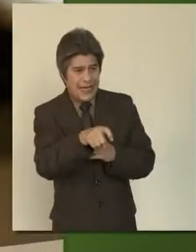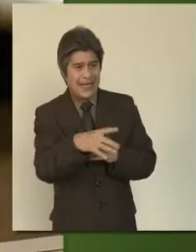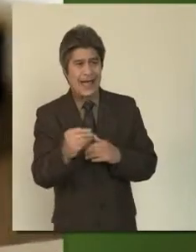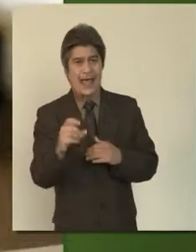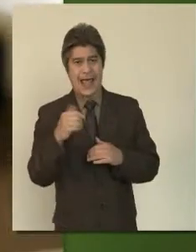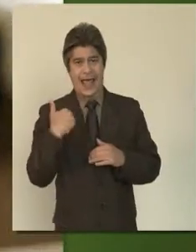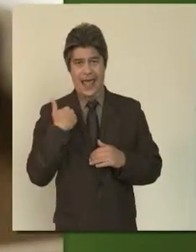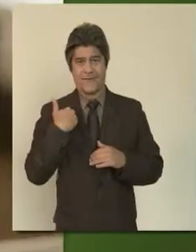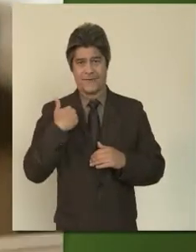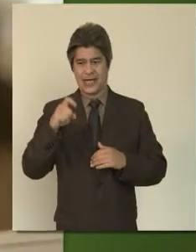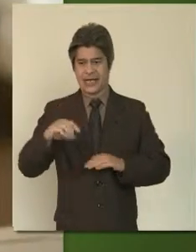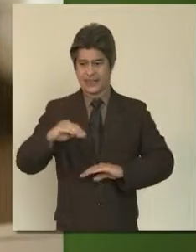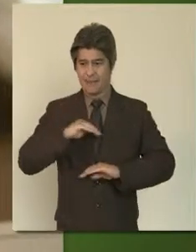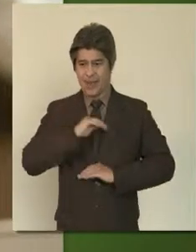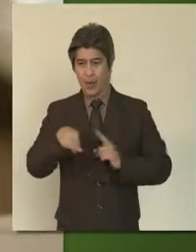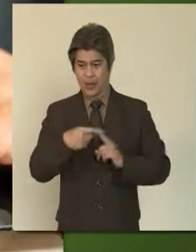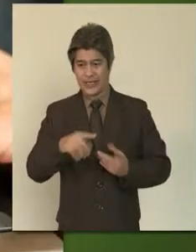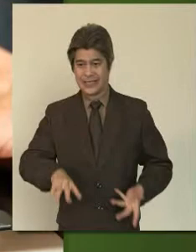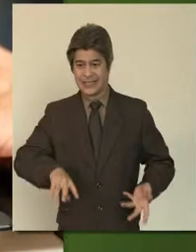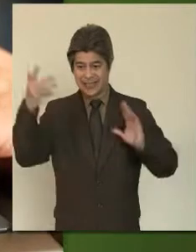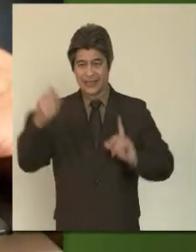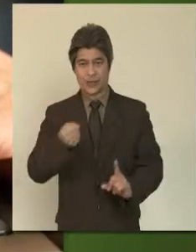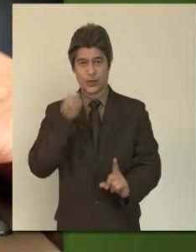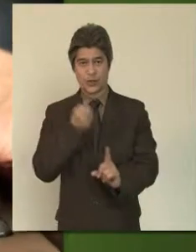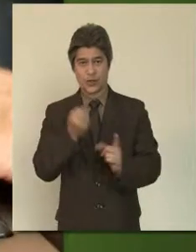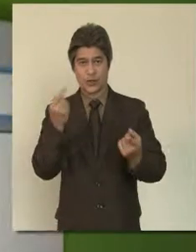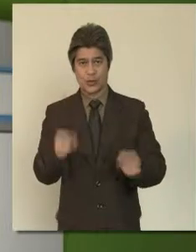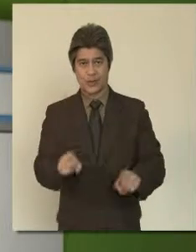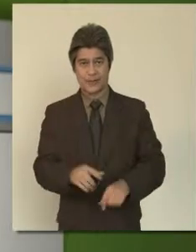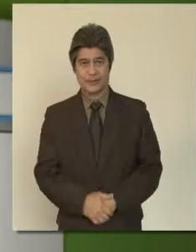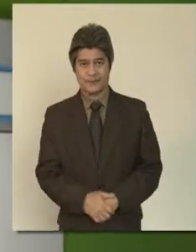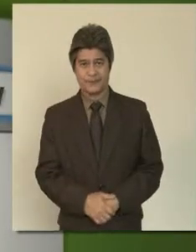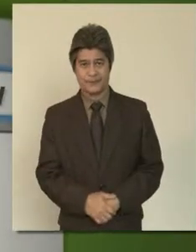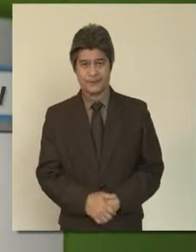that they'll have those needs met when a disaster strikes.